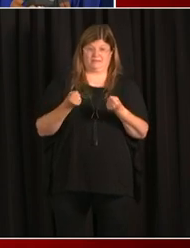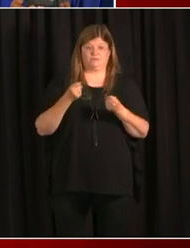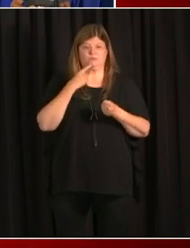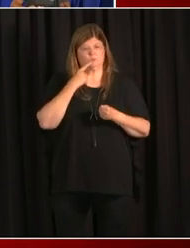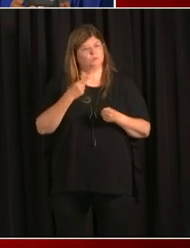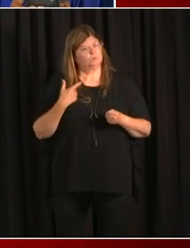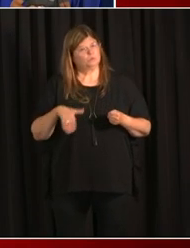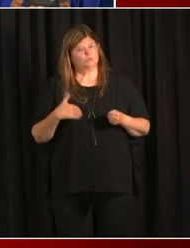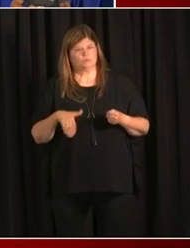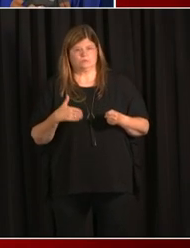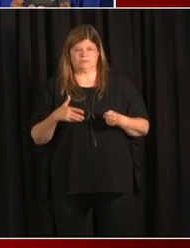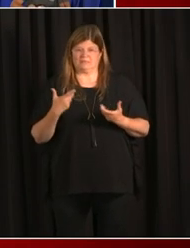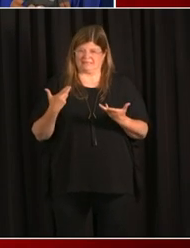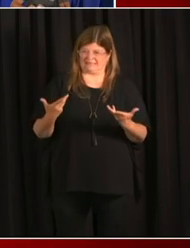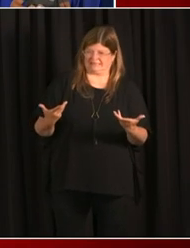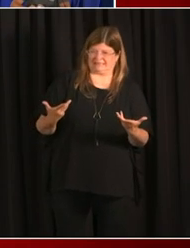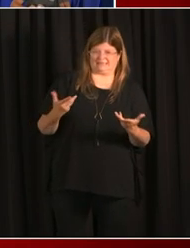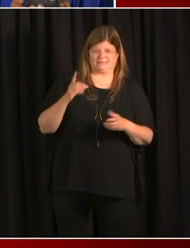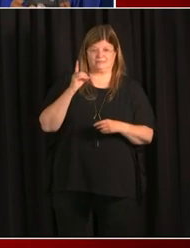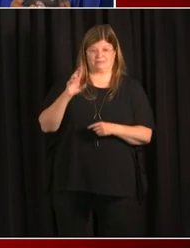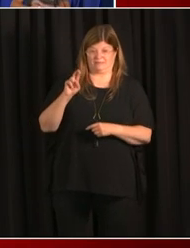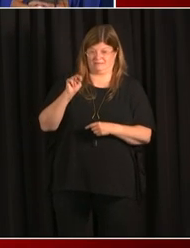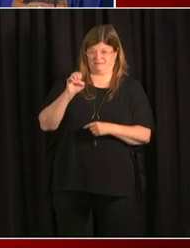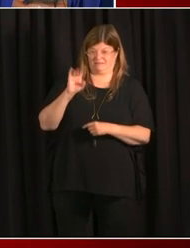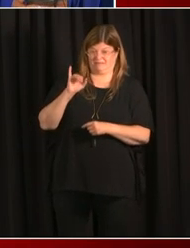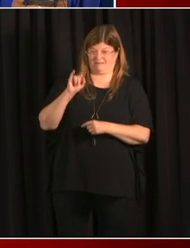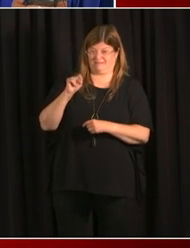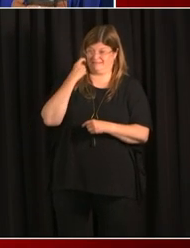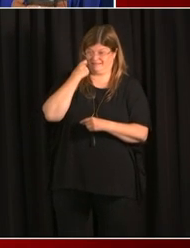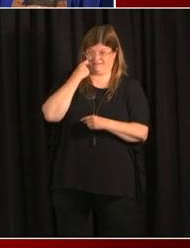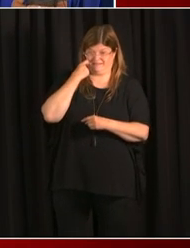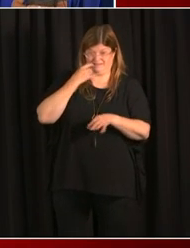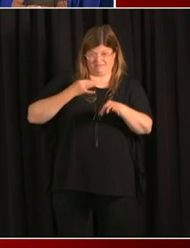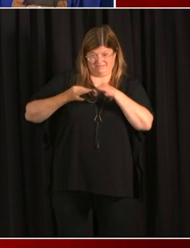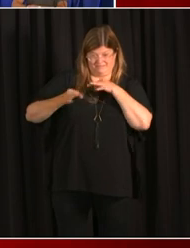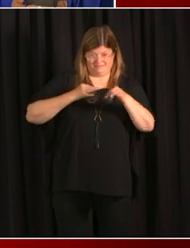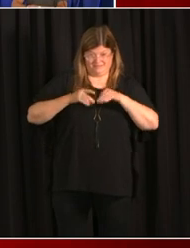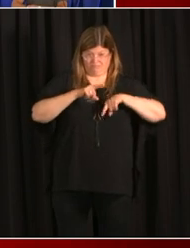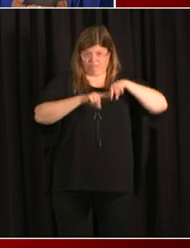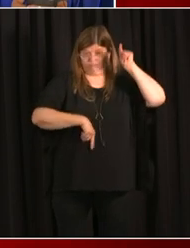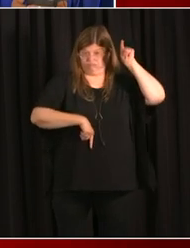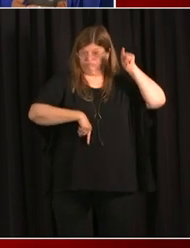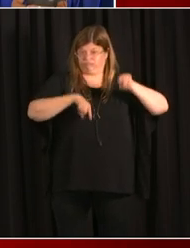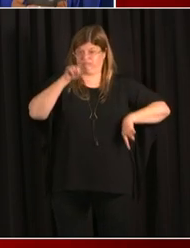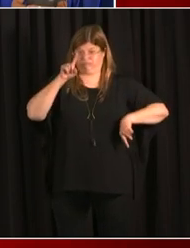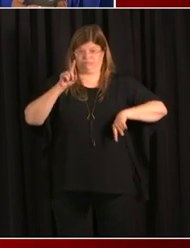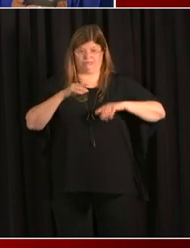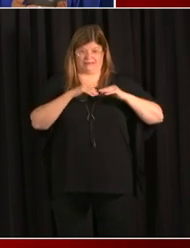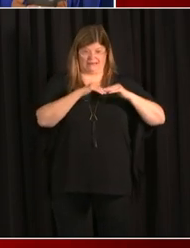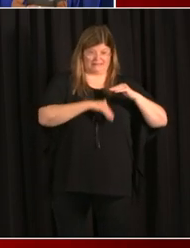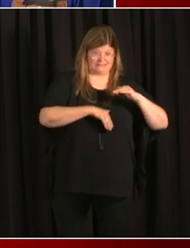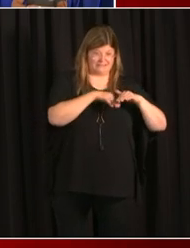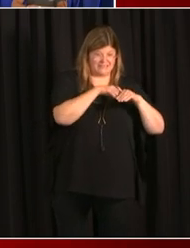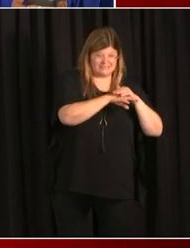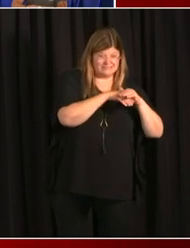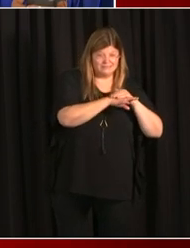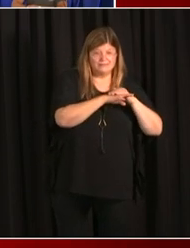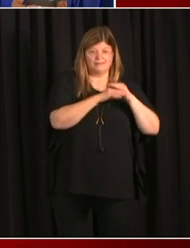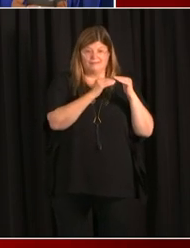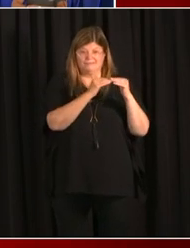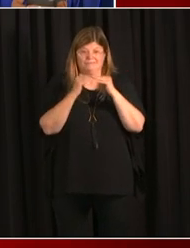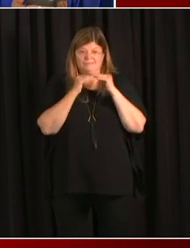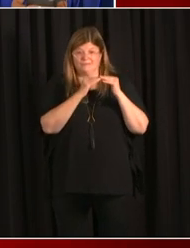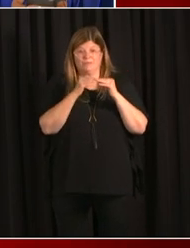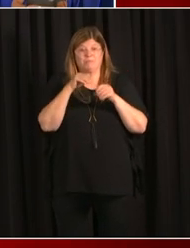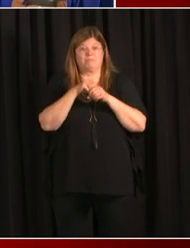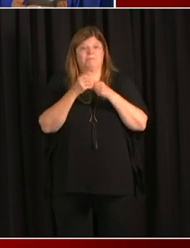on the heels of what Dr. Nesbitt just described as disparate and lack of equity in